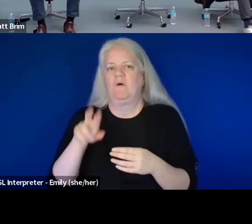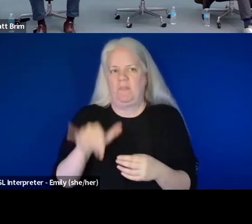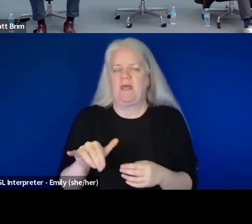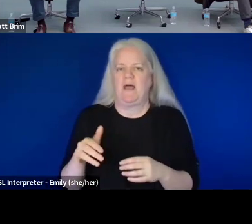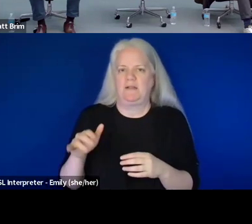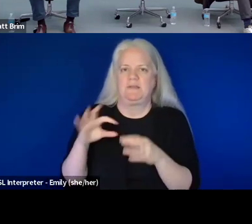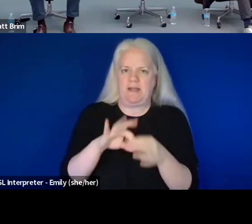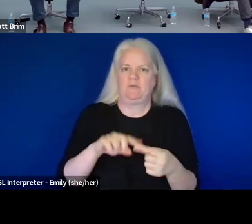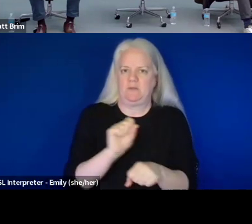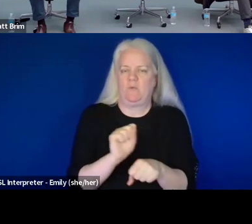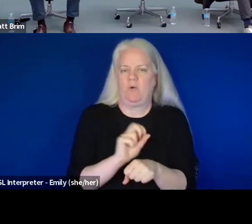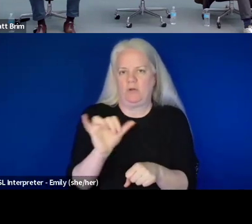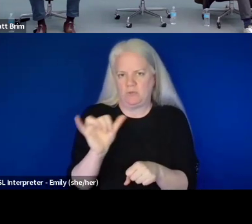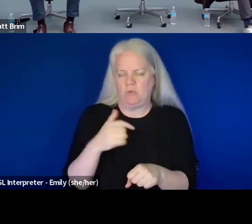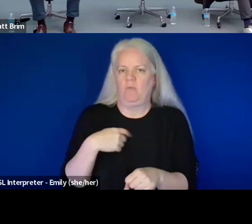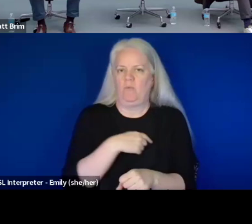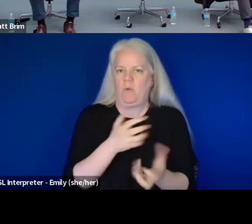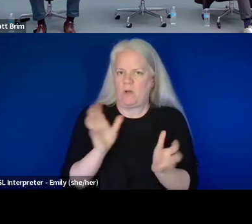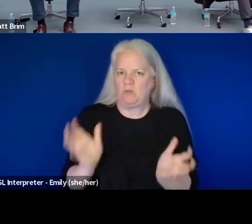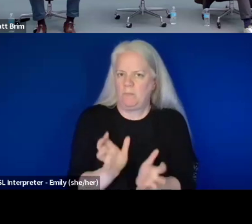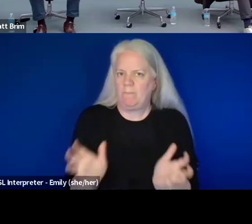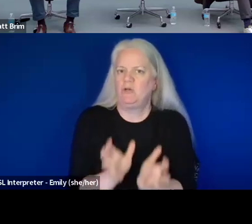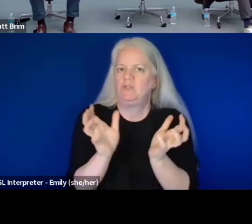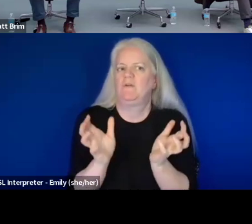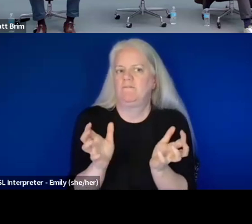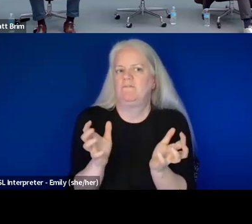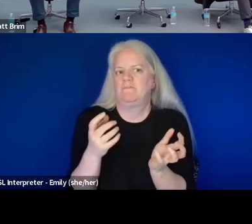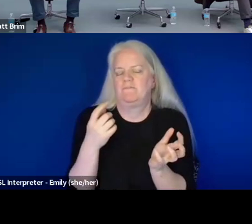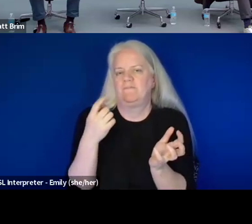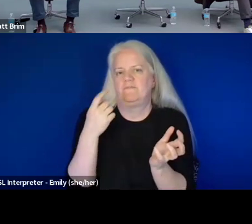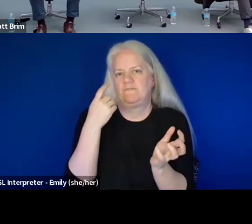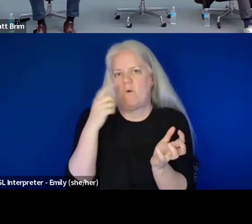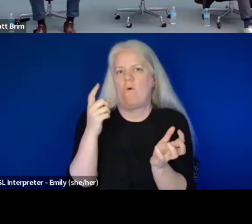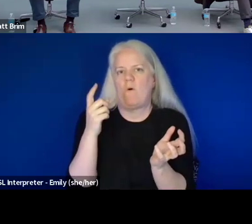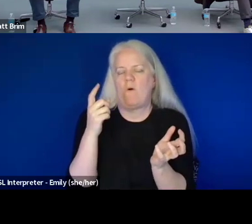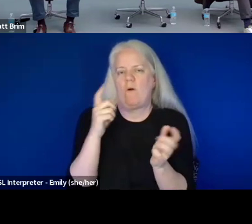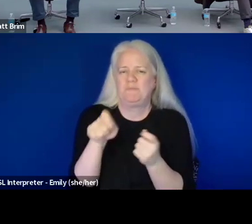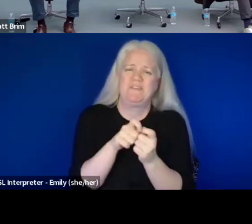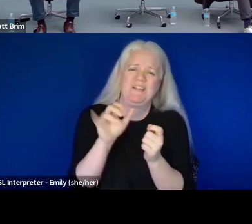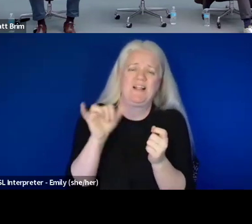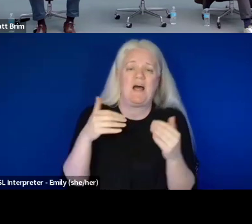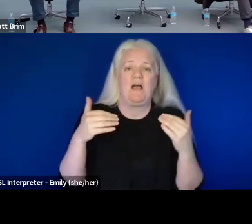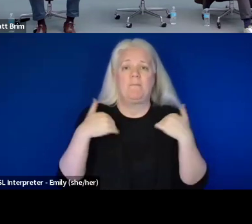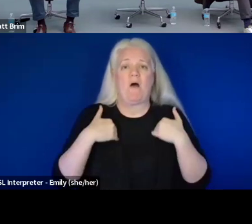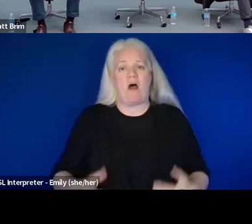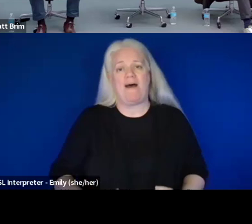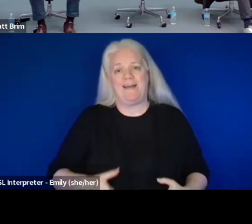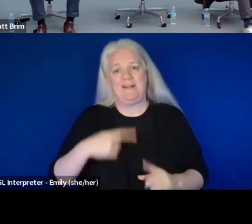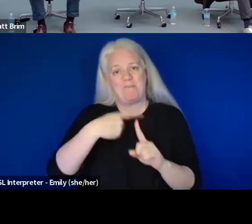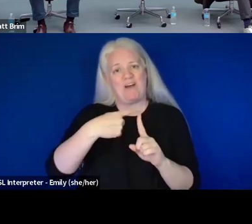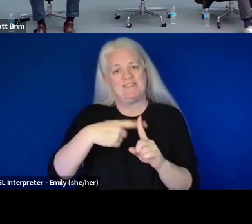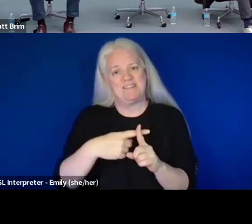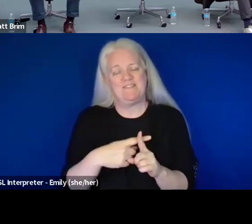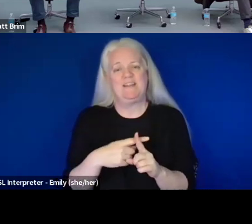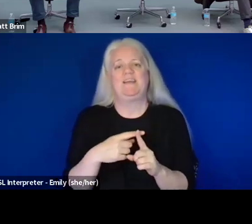and push for frameworks that don't sort of, particularly body positivity and elevating like how your relationships